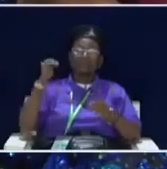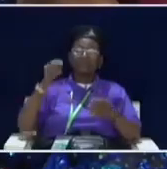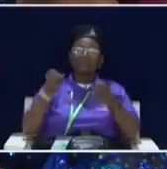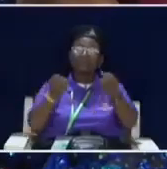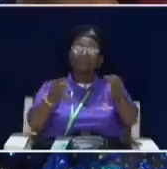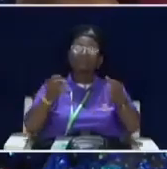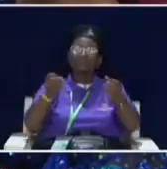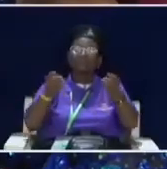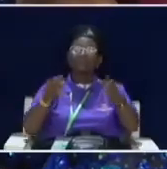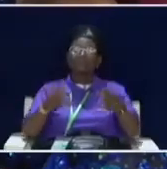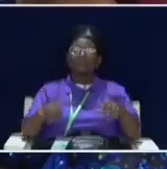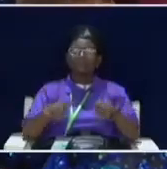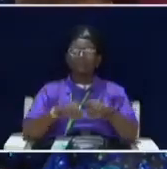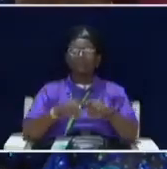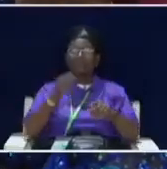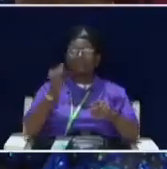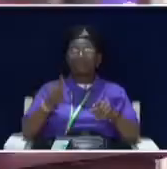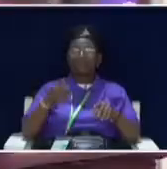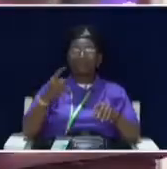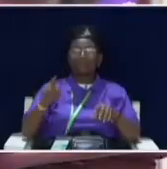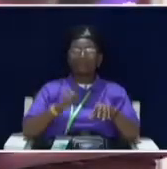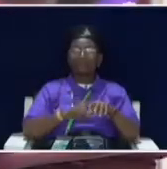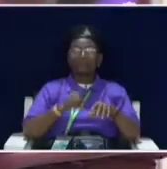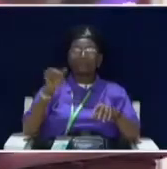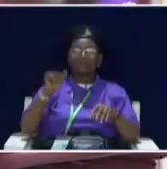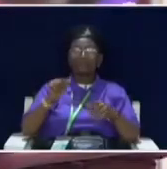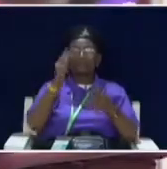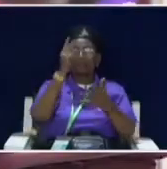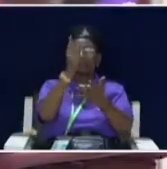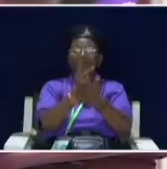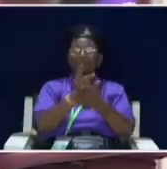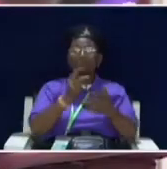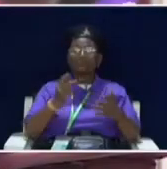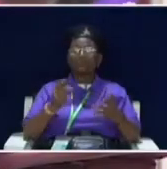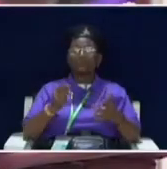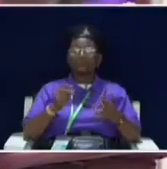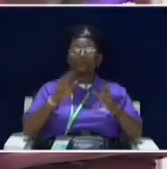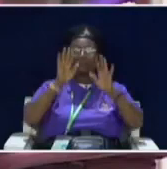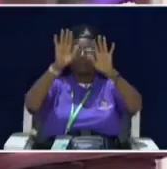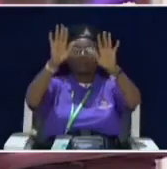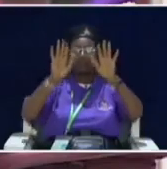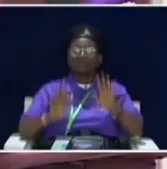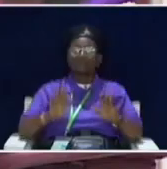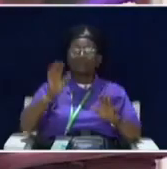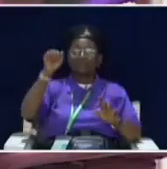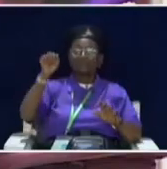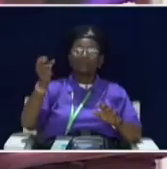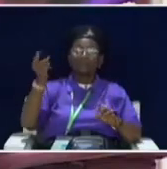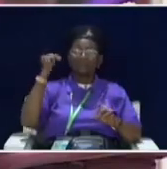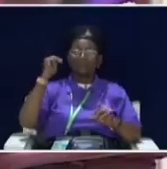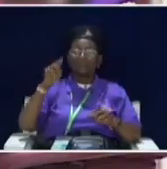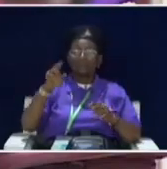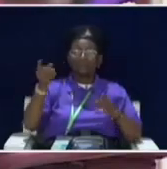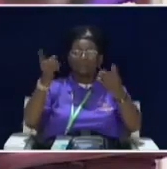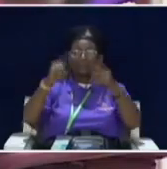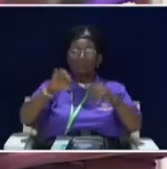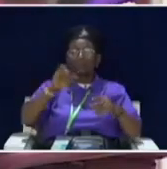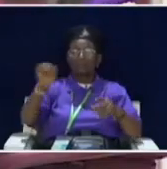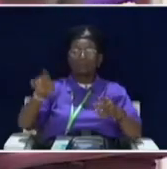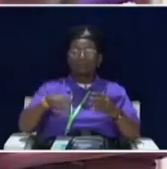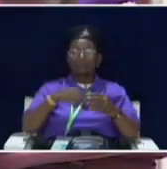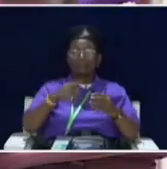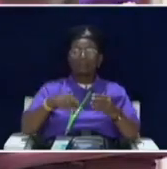by the time they arrived, miracles were already happening around the